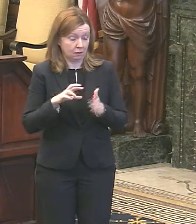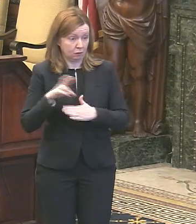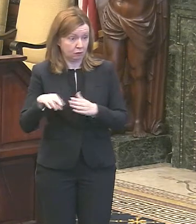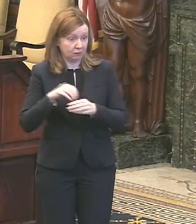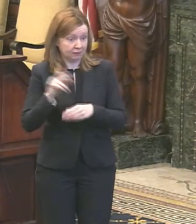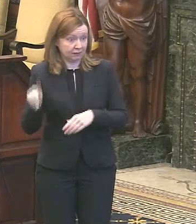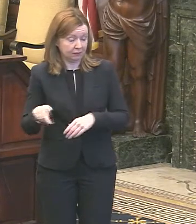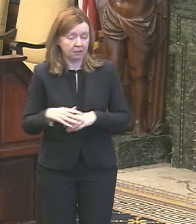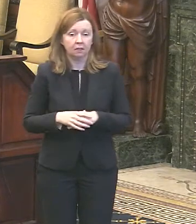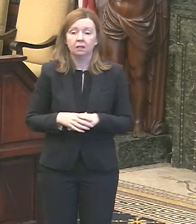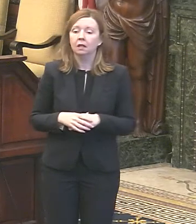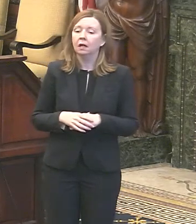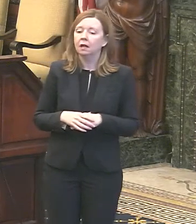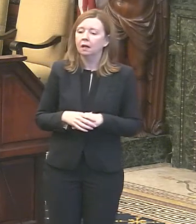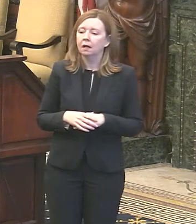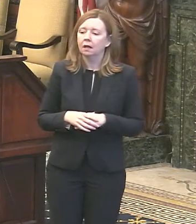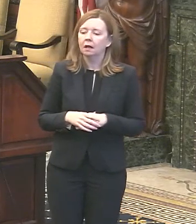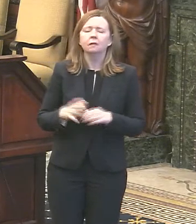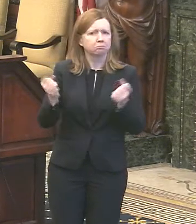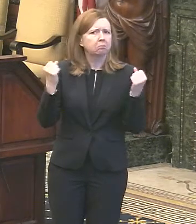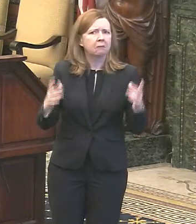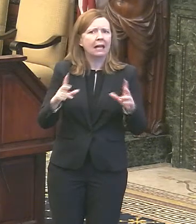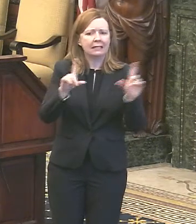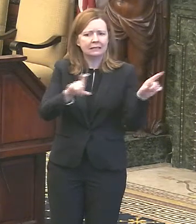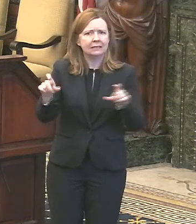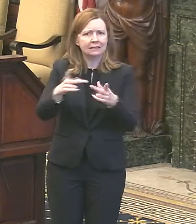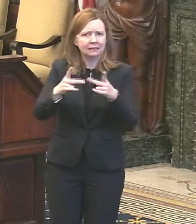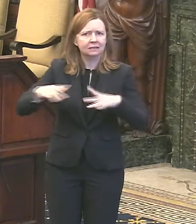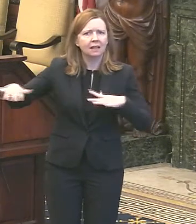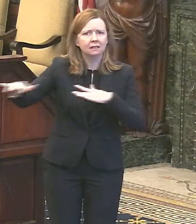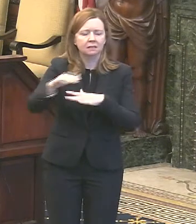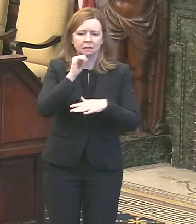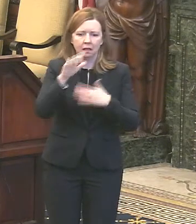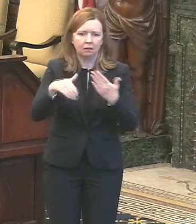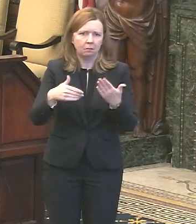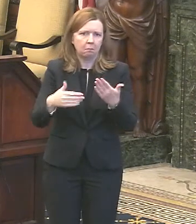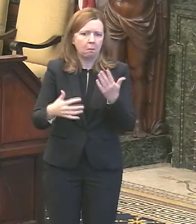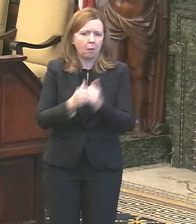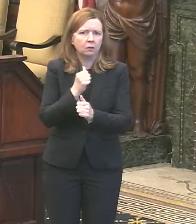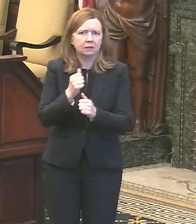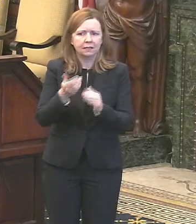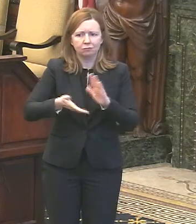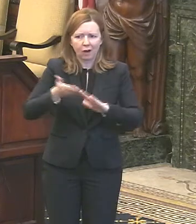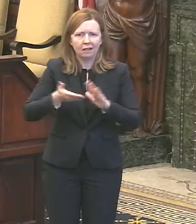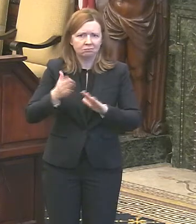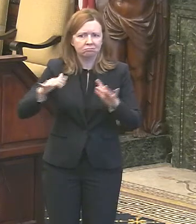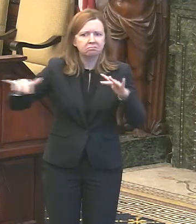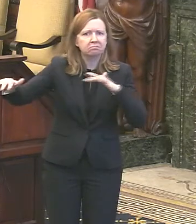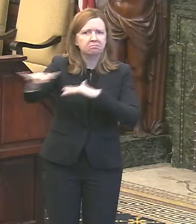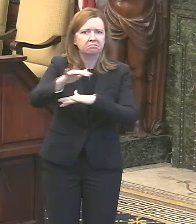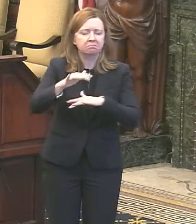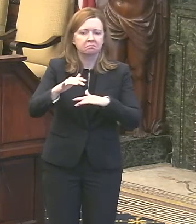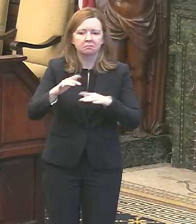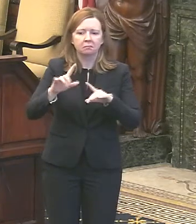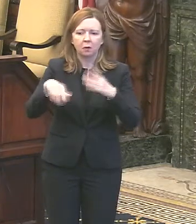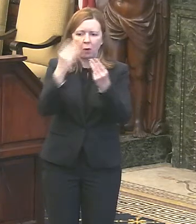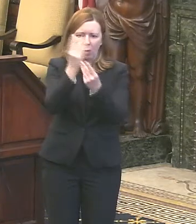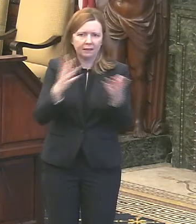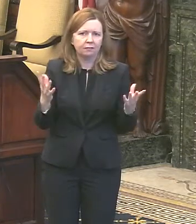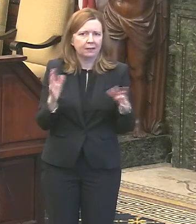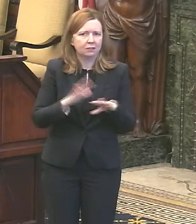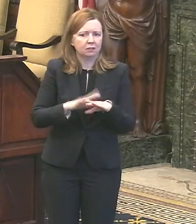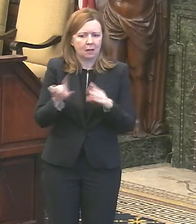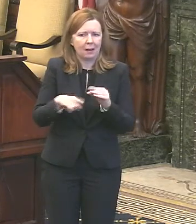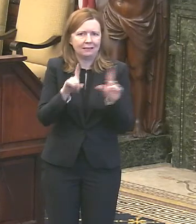Yes, I mean it's a map of testing sites, not all of which are run by the health department. Mostly run by other people, but it's all the information we have on testing